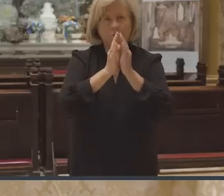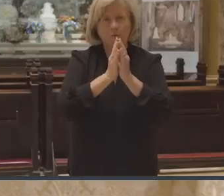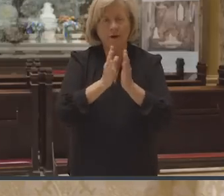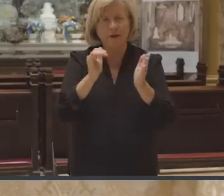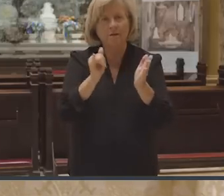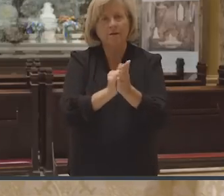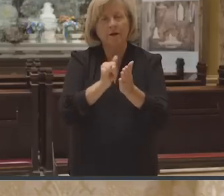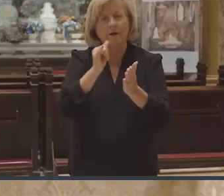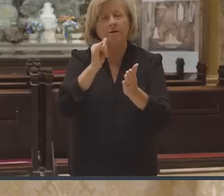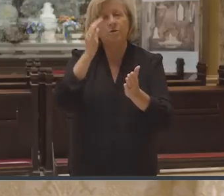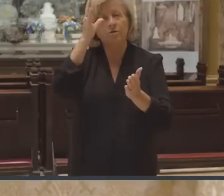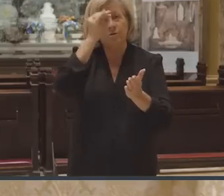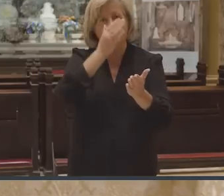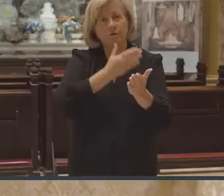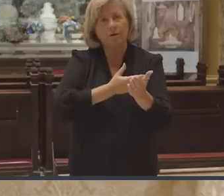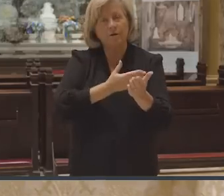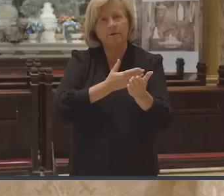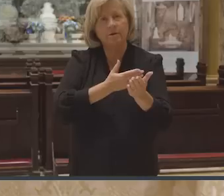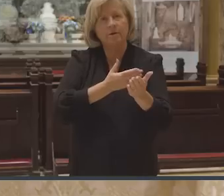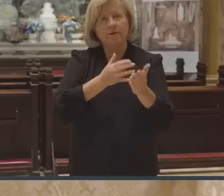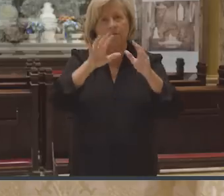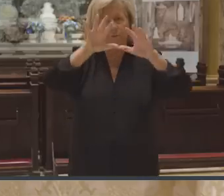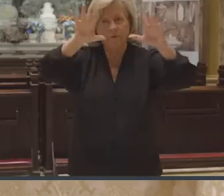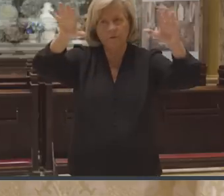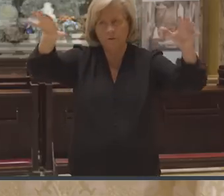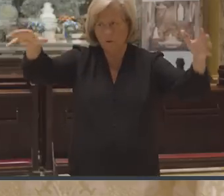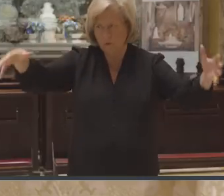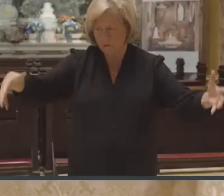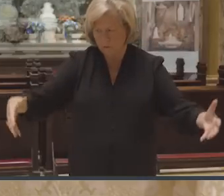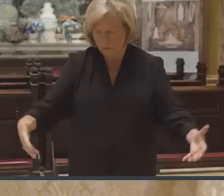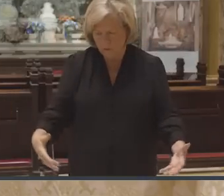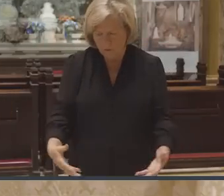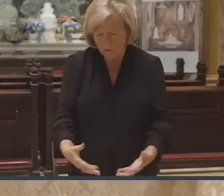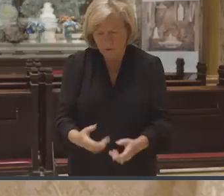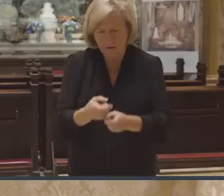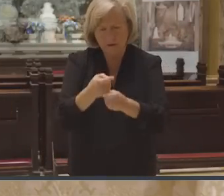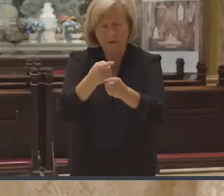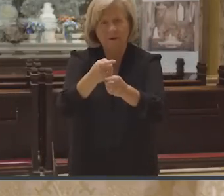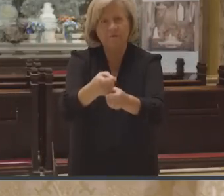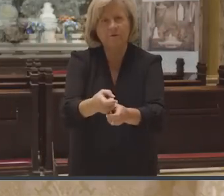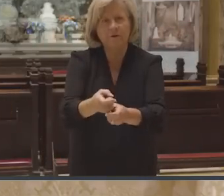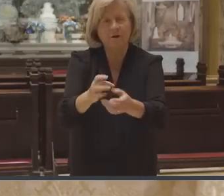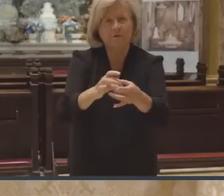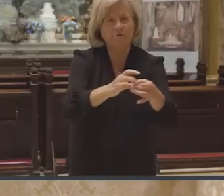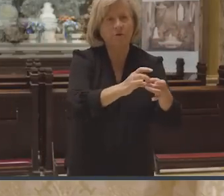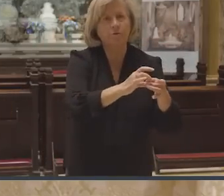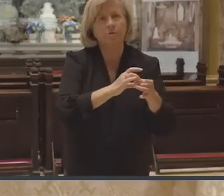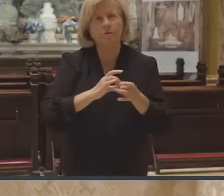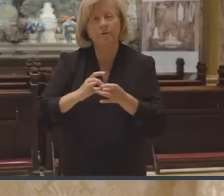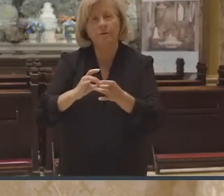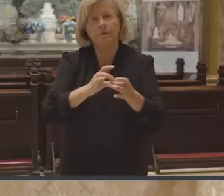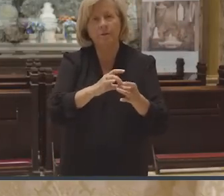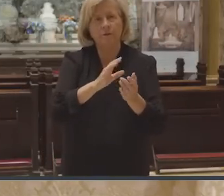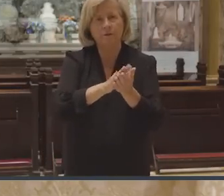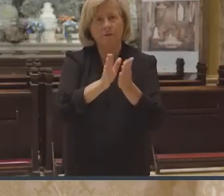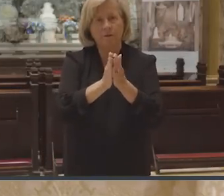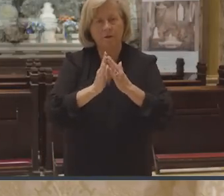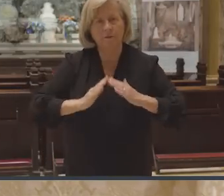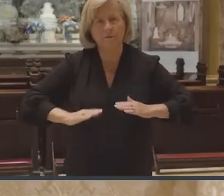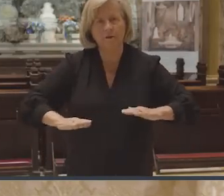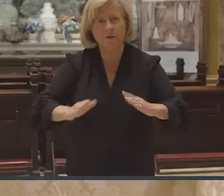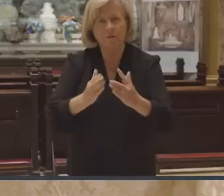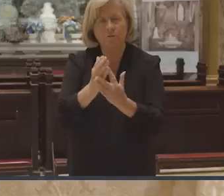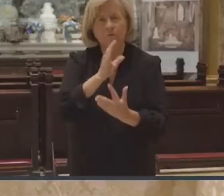Son himself may bestow on all nations the gifts of unity and peace through Christ our Lord.